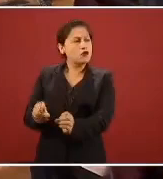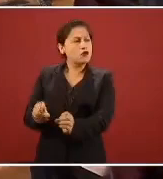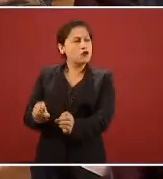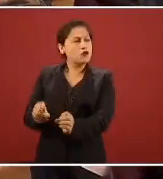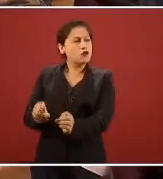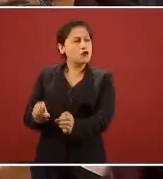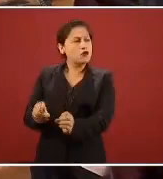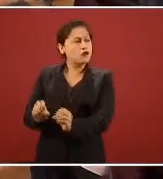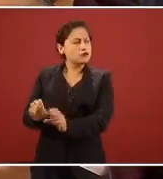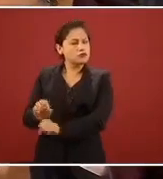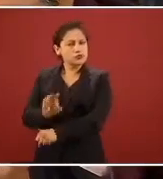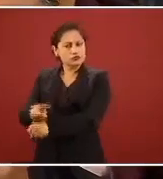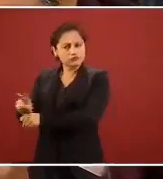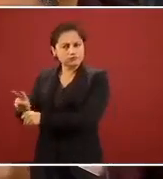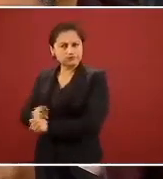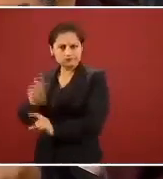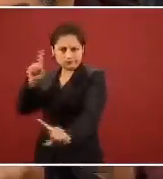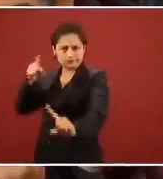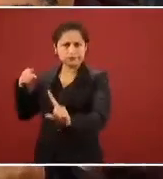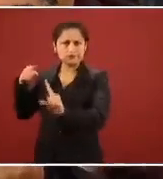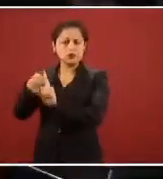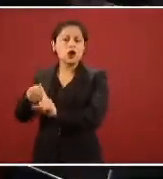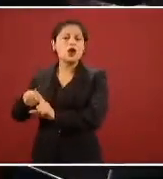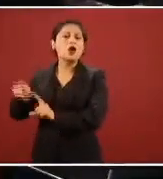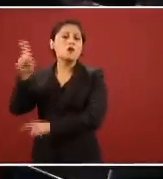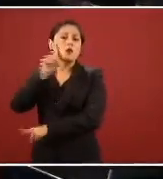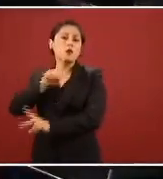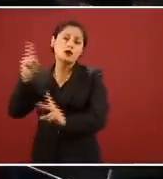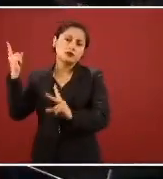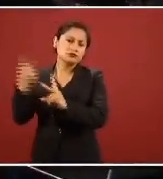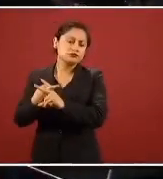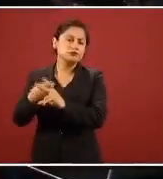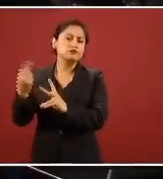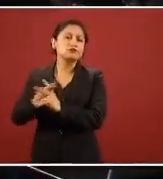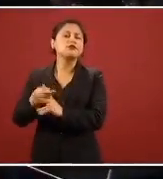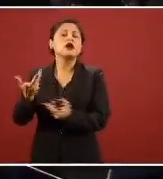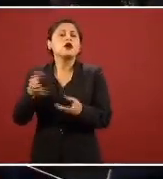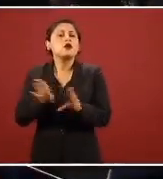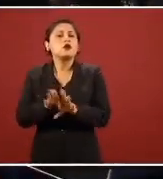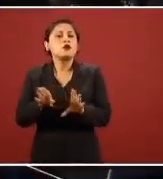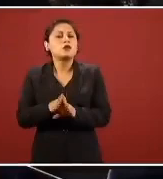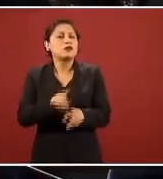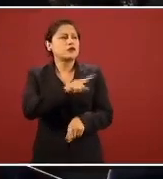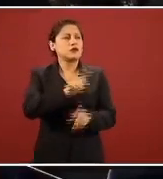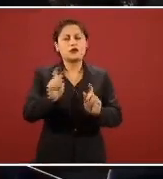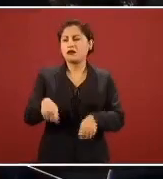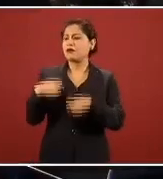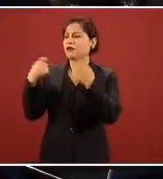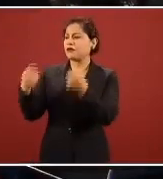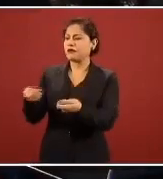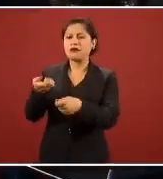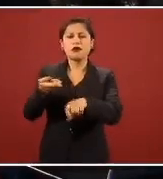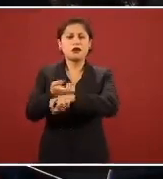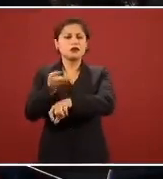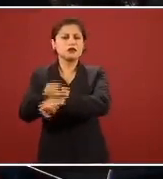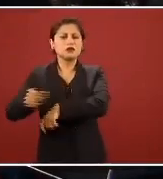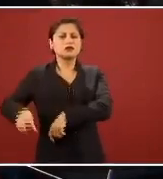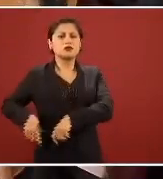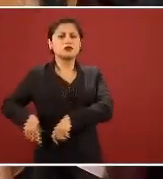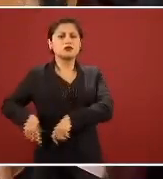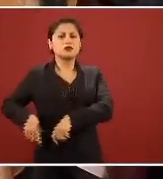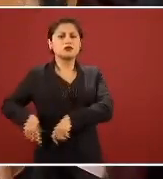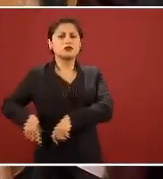feminicide? De dejar esa responsabilidad a los gobiernos estatales que no están haciendo